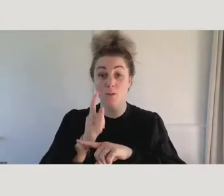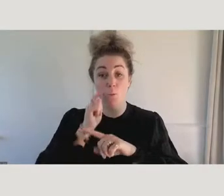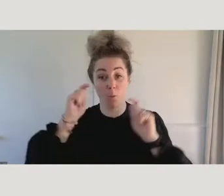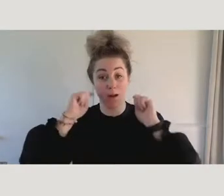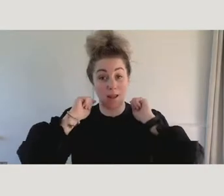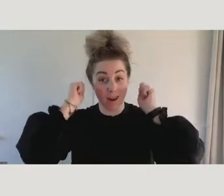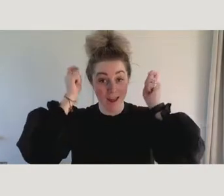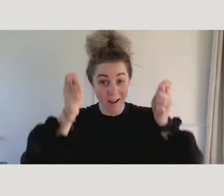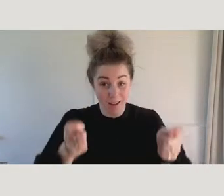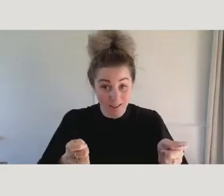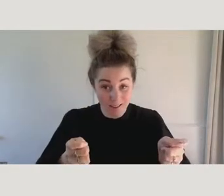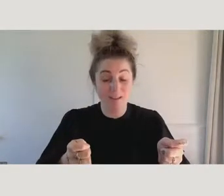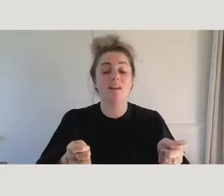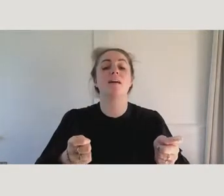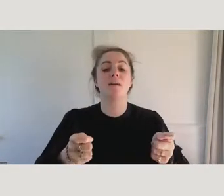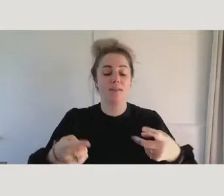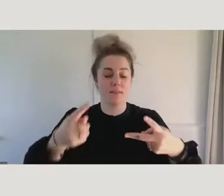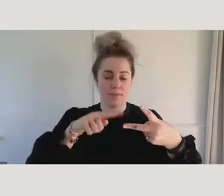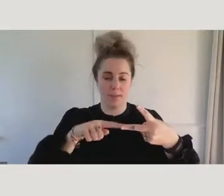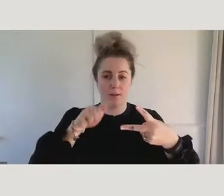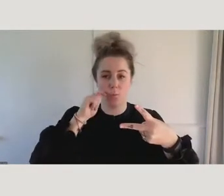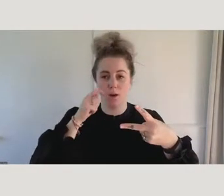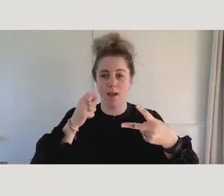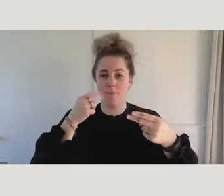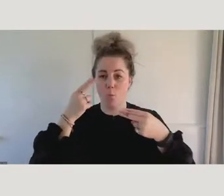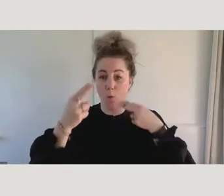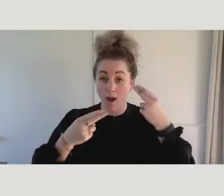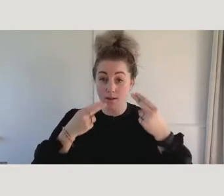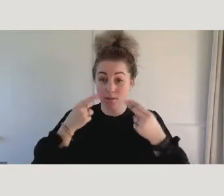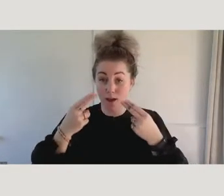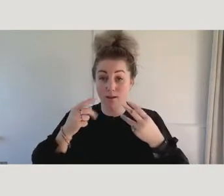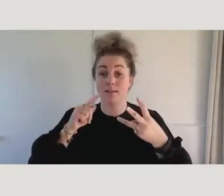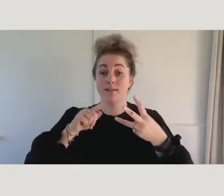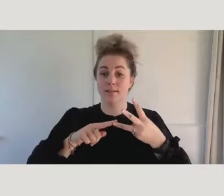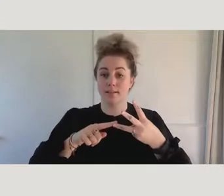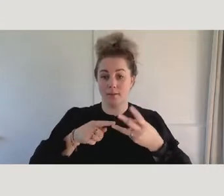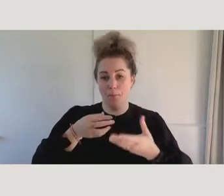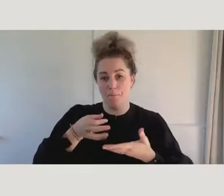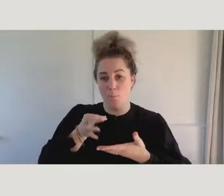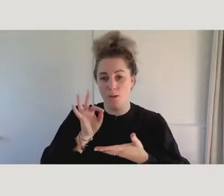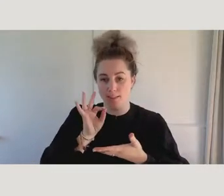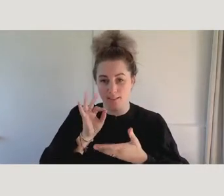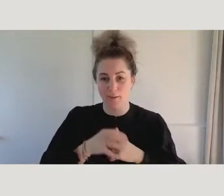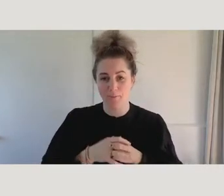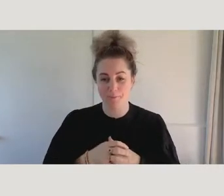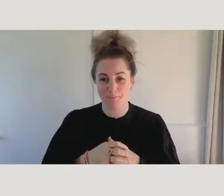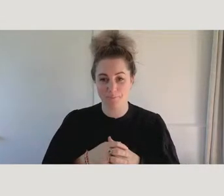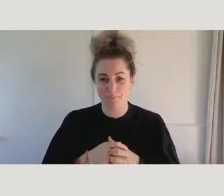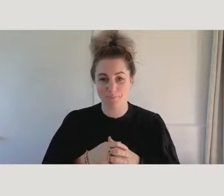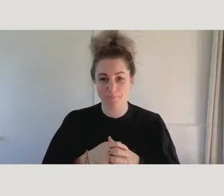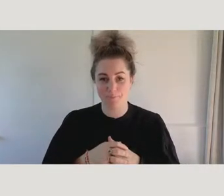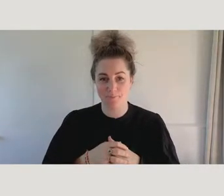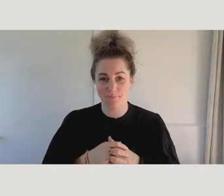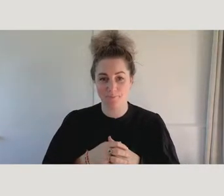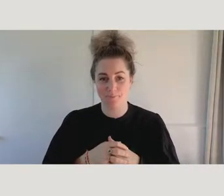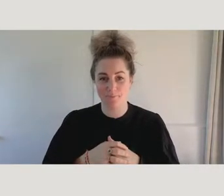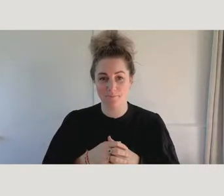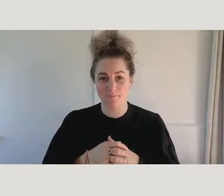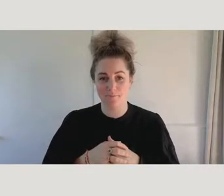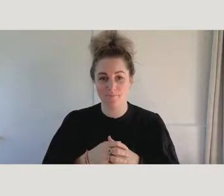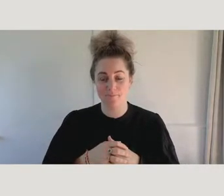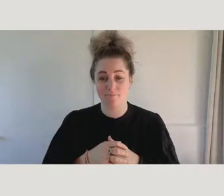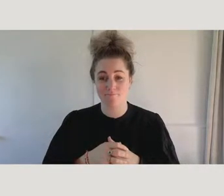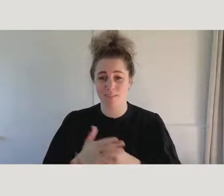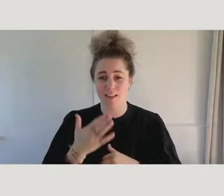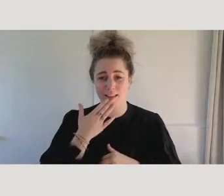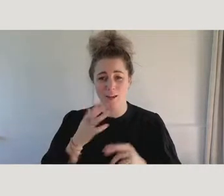after that we will have our a waitara and a morning tea and then we'll get it get into the rest of the program thank you I